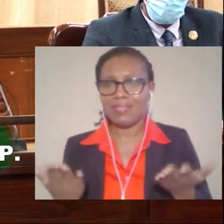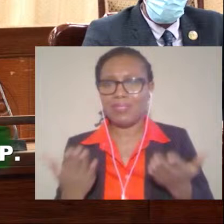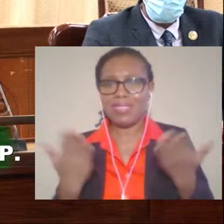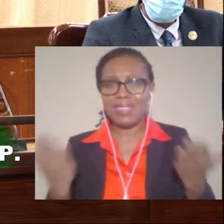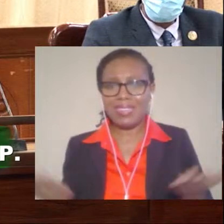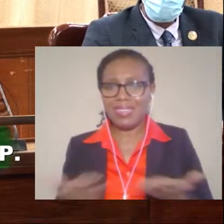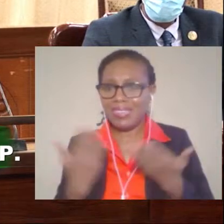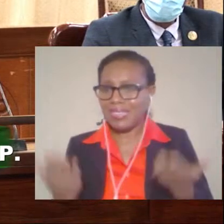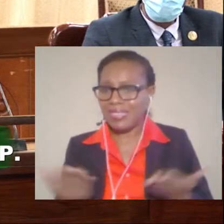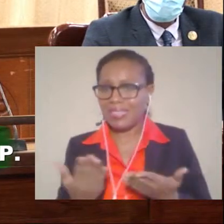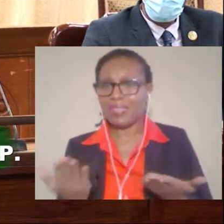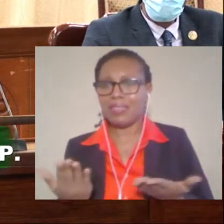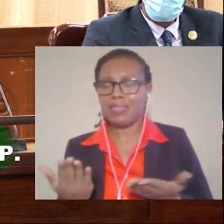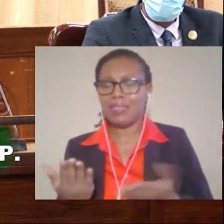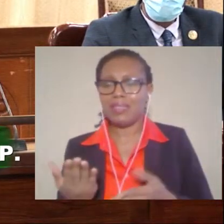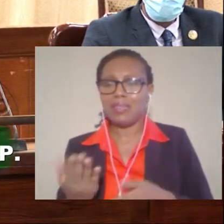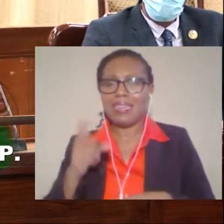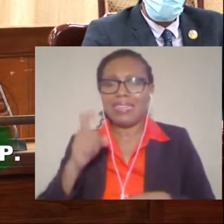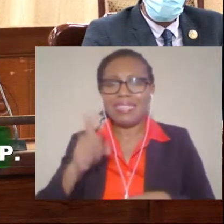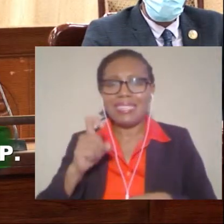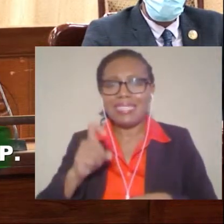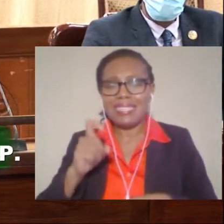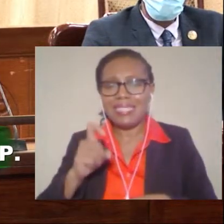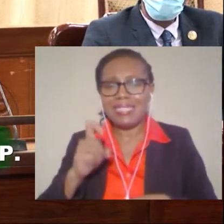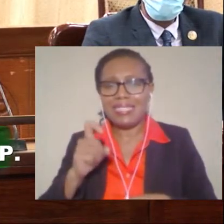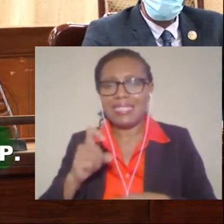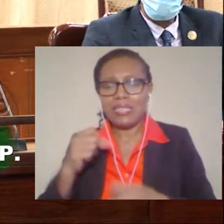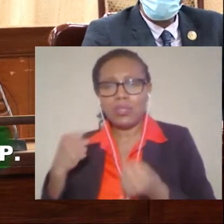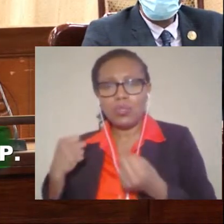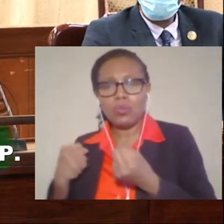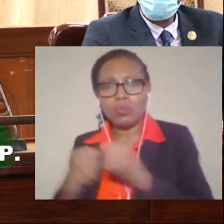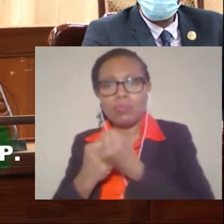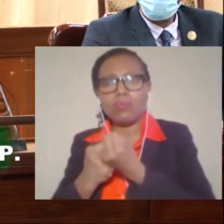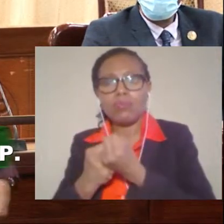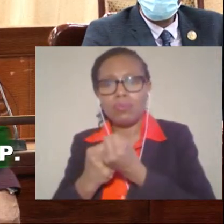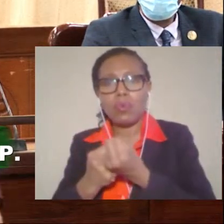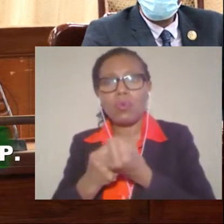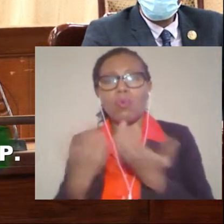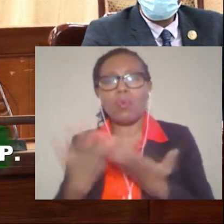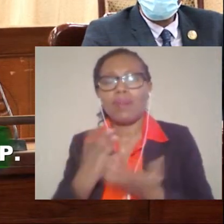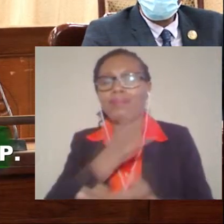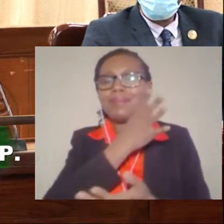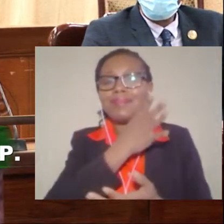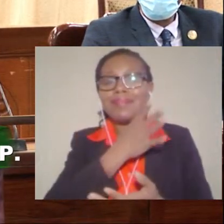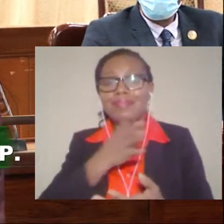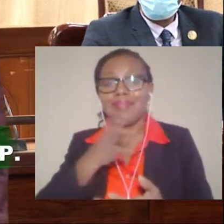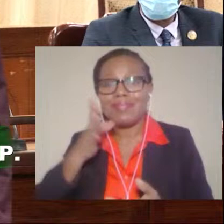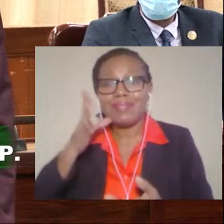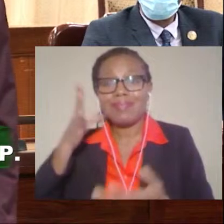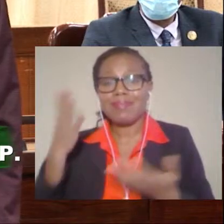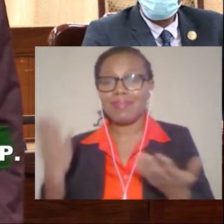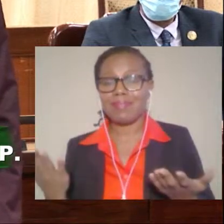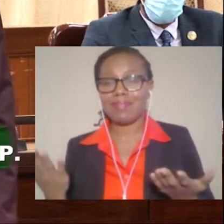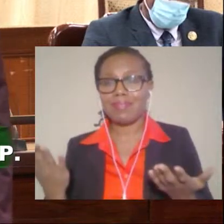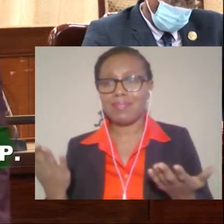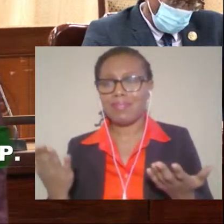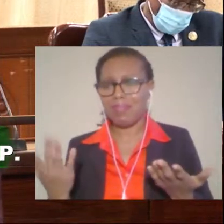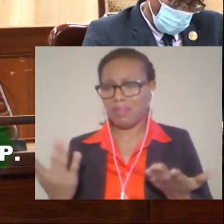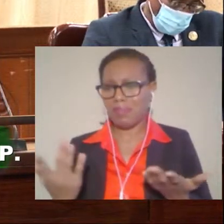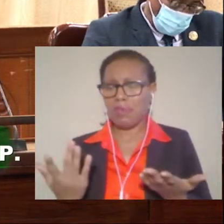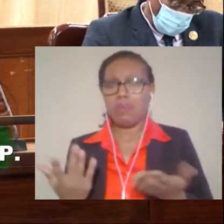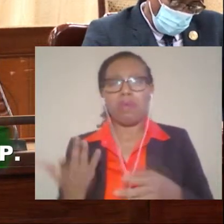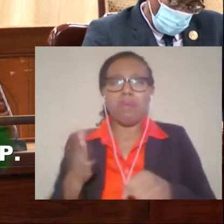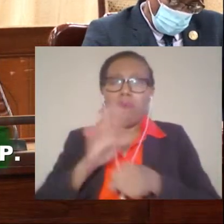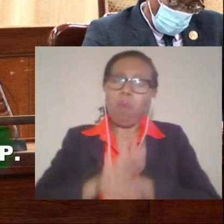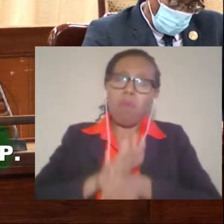to be properly restored. We are forced to talk about who resigned or who was fired.